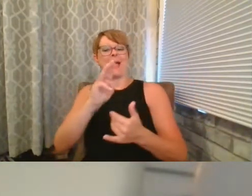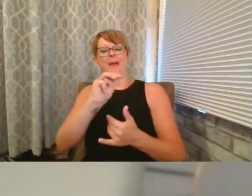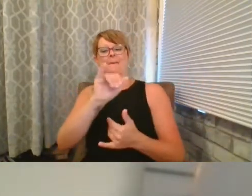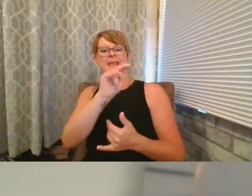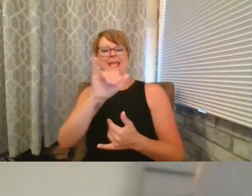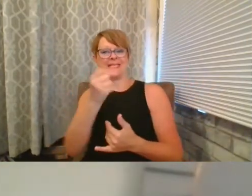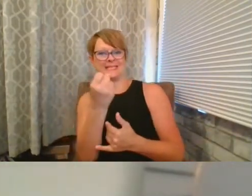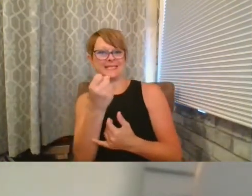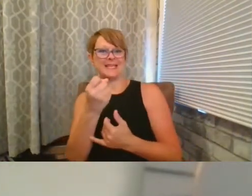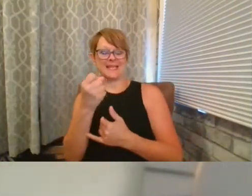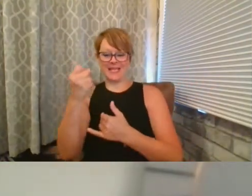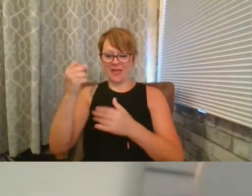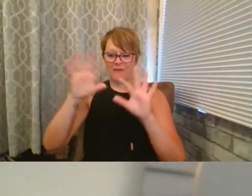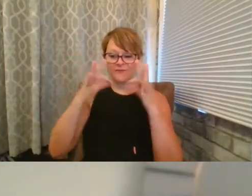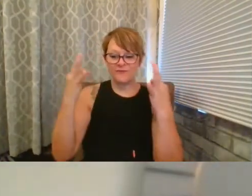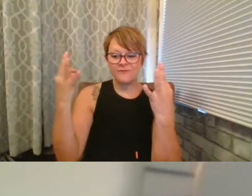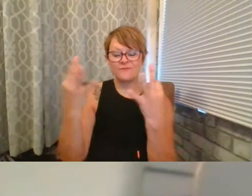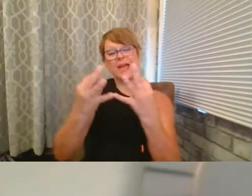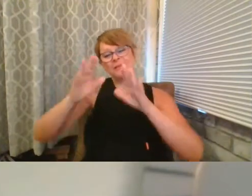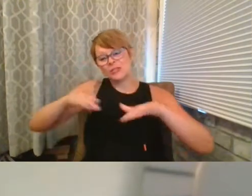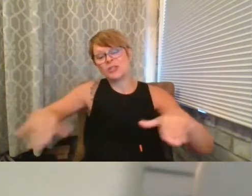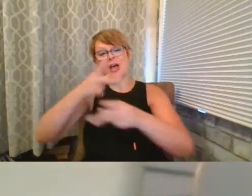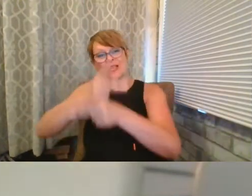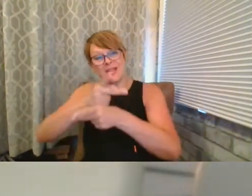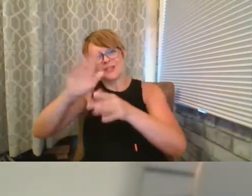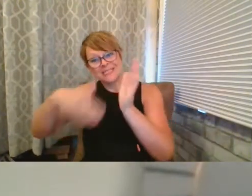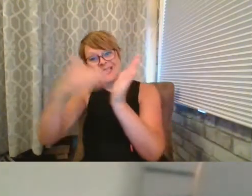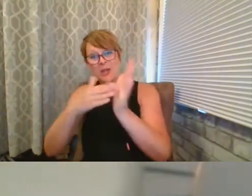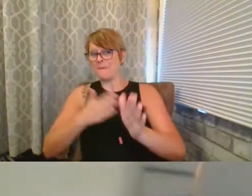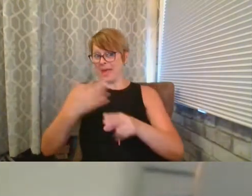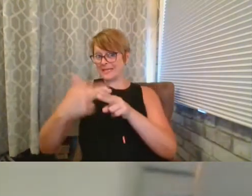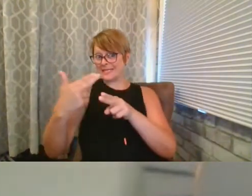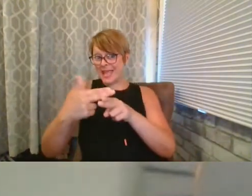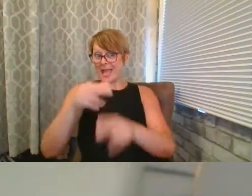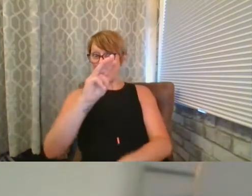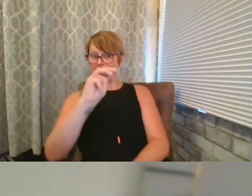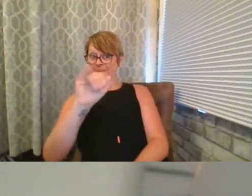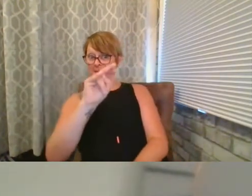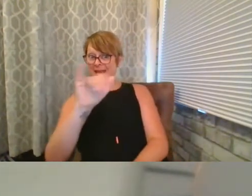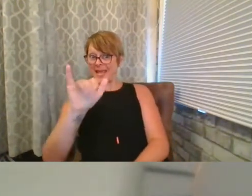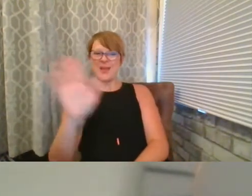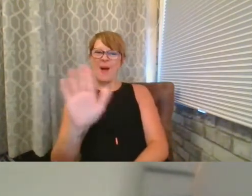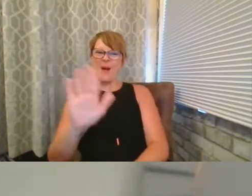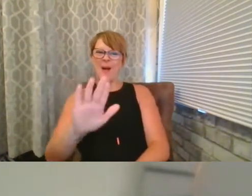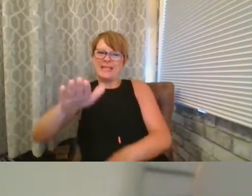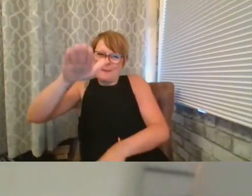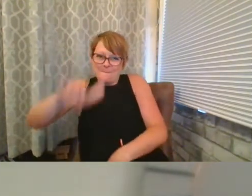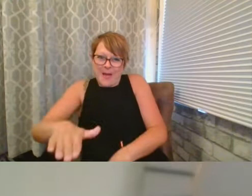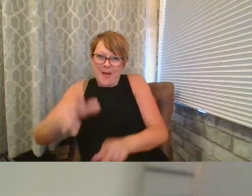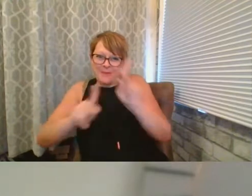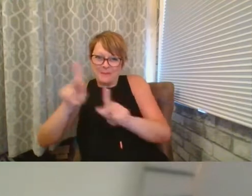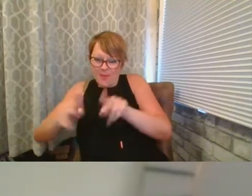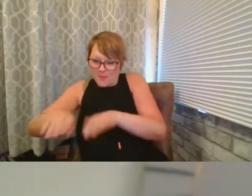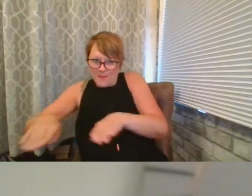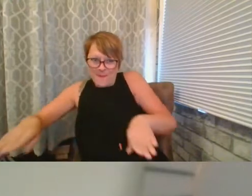not because it's my name, Minnie, but because Minnie for small. I have small children with me. So it's like a mini nest for me. And I've